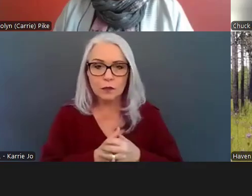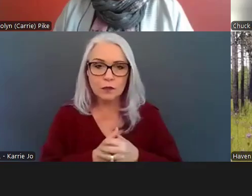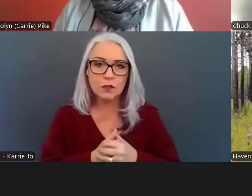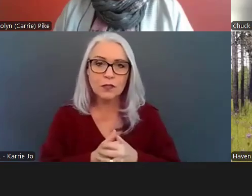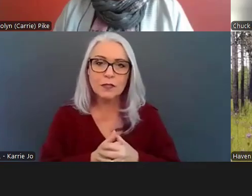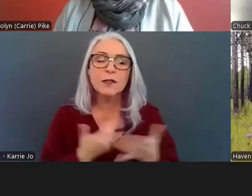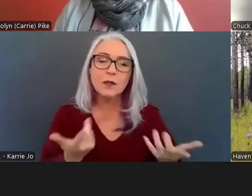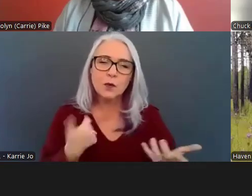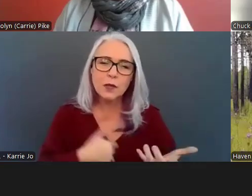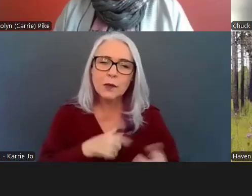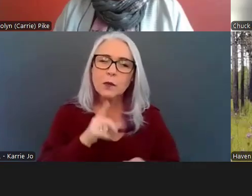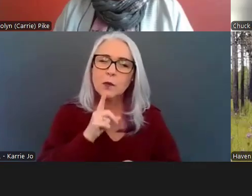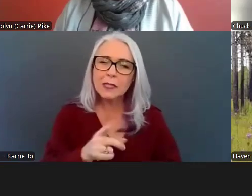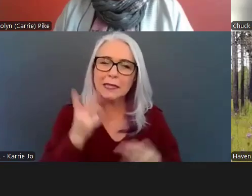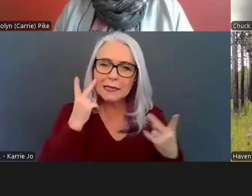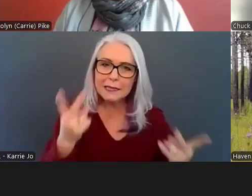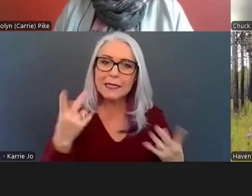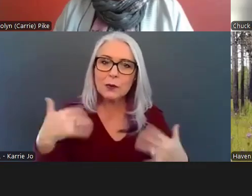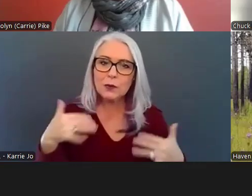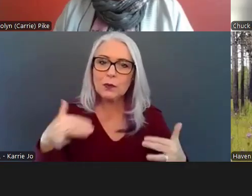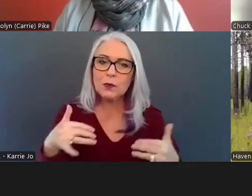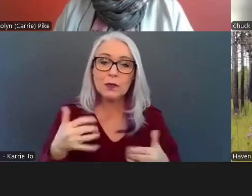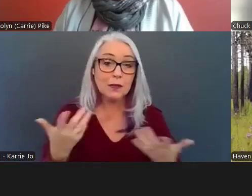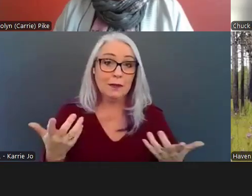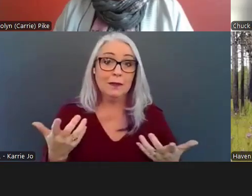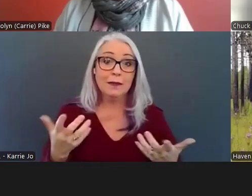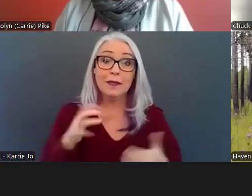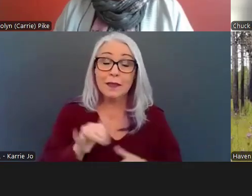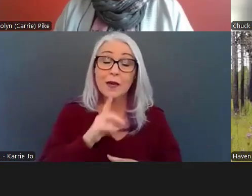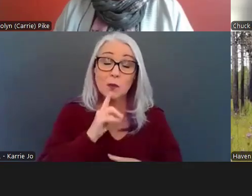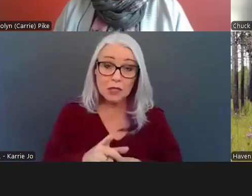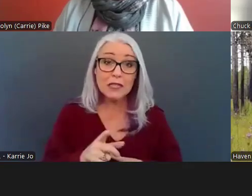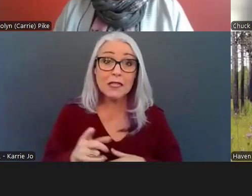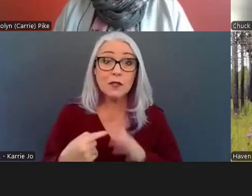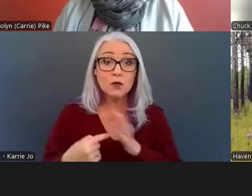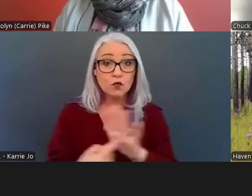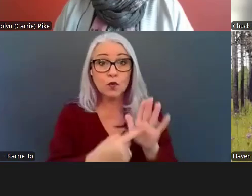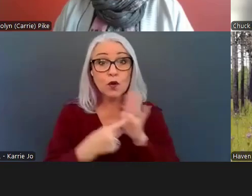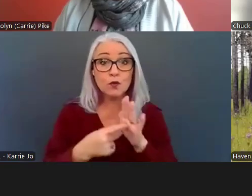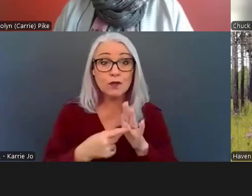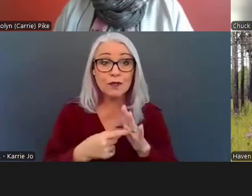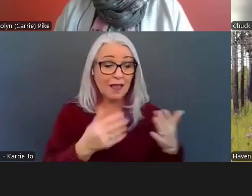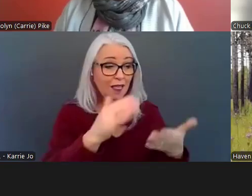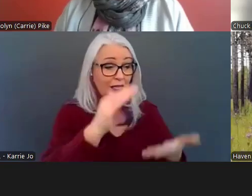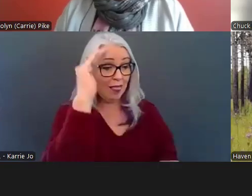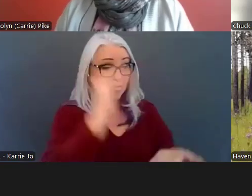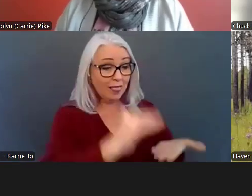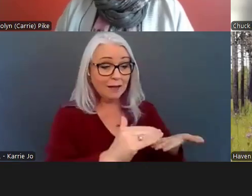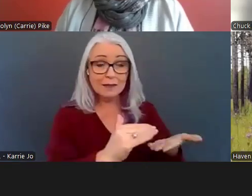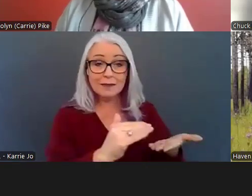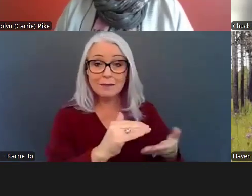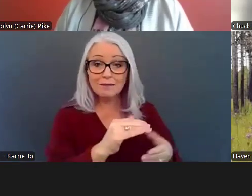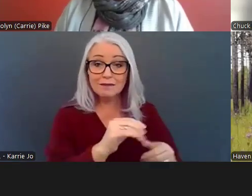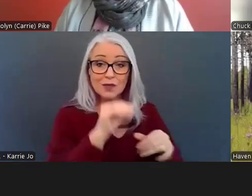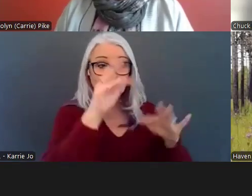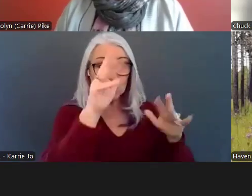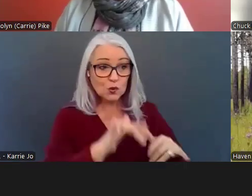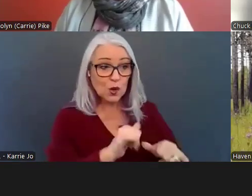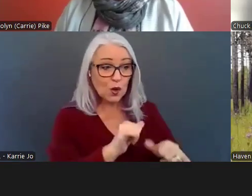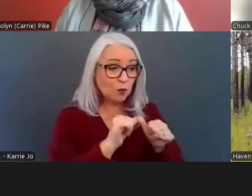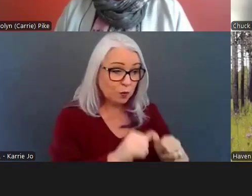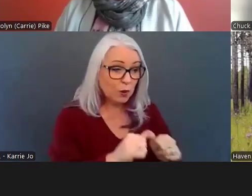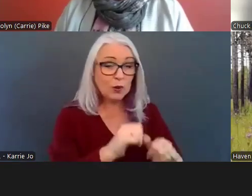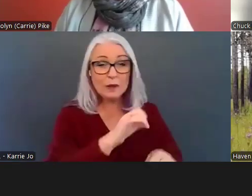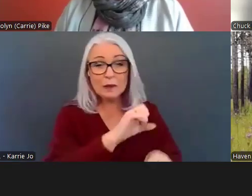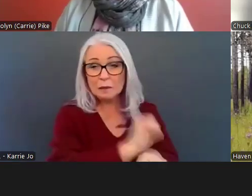we really see that pretty clearly of a paper coming out that really maps it out, that where there's less snowpack, there's heavier deer browse impact on seedlings.